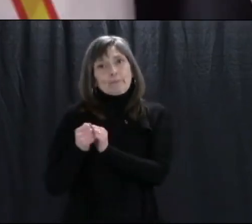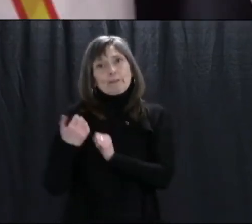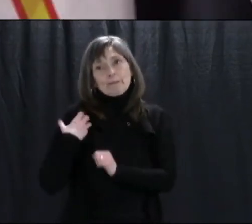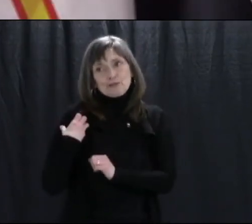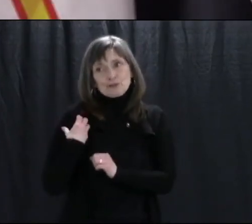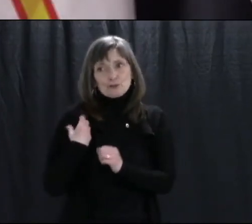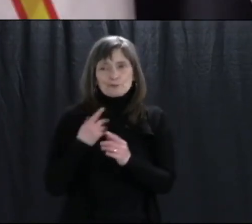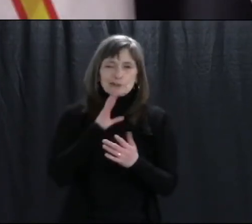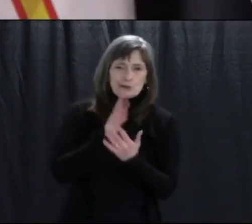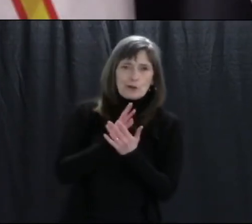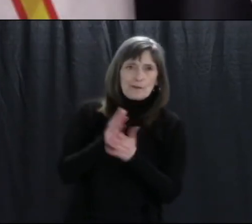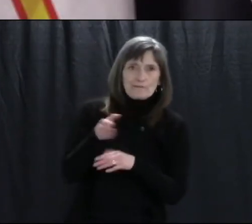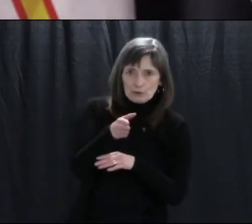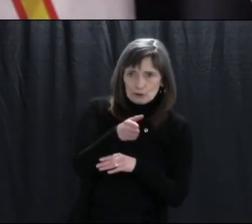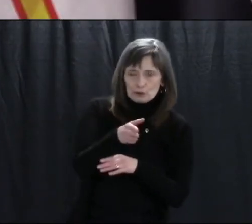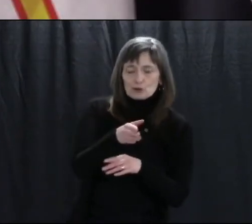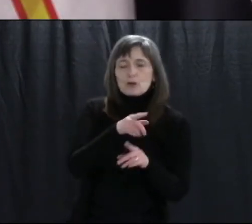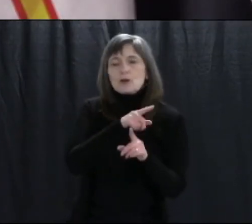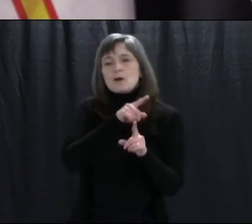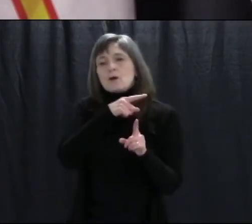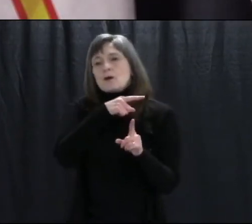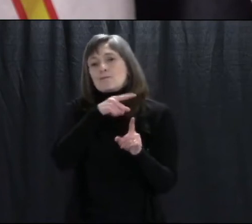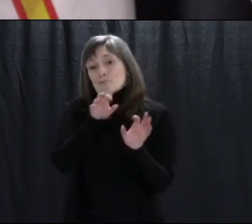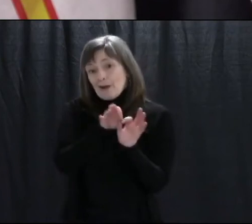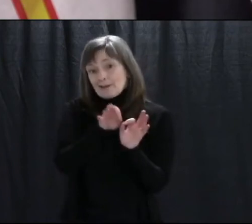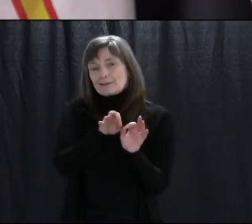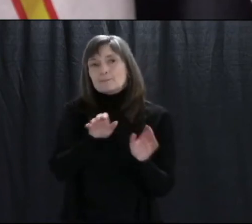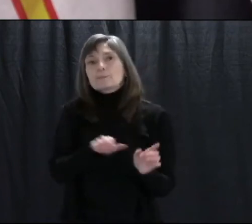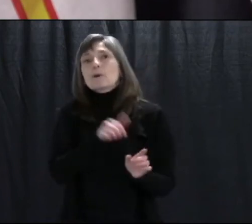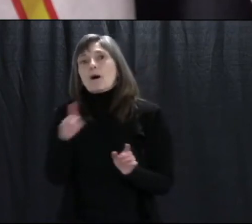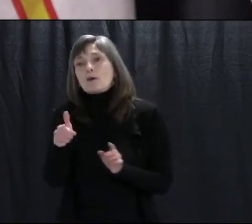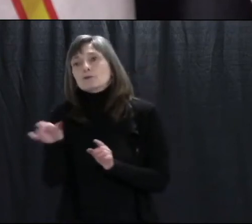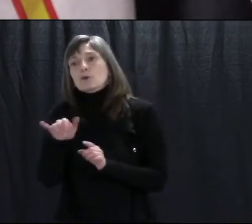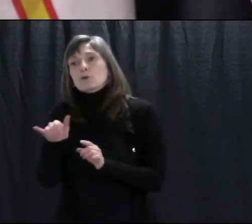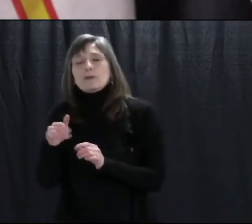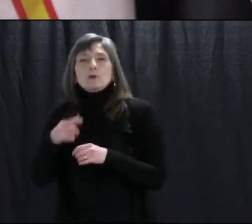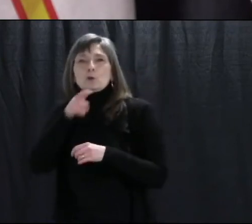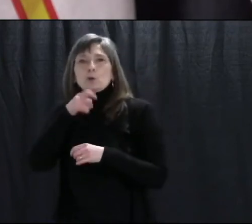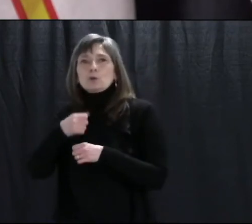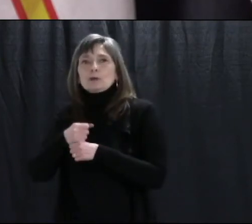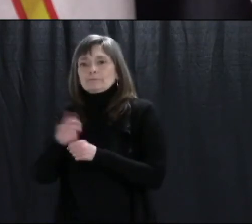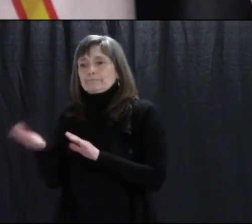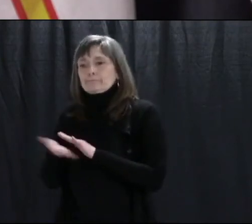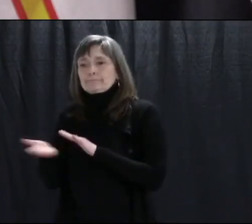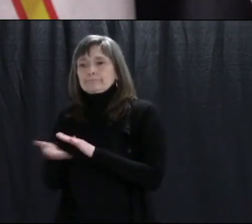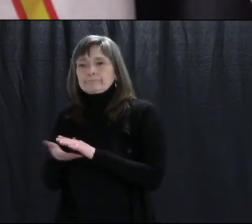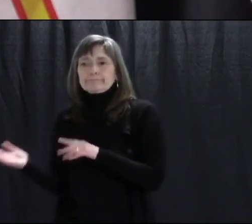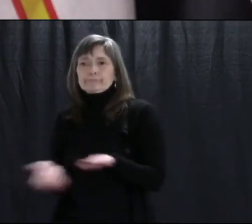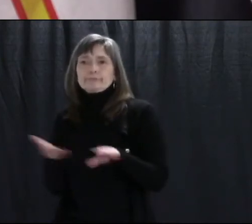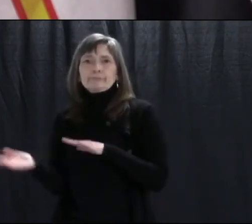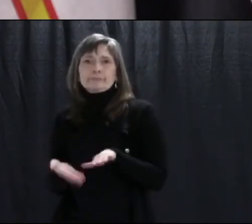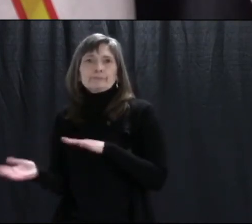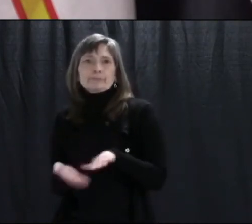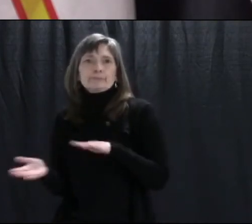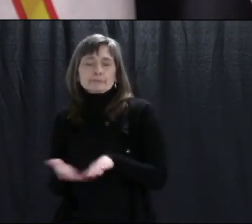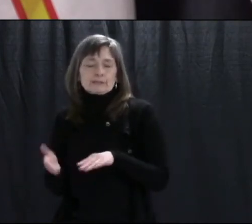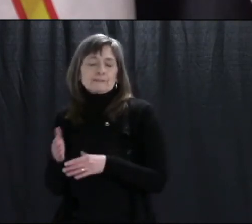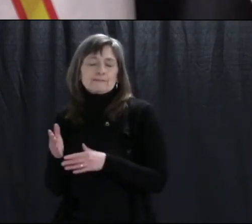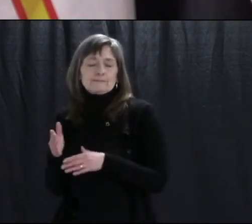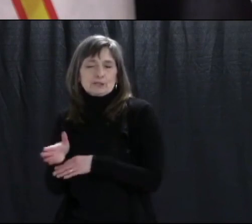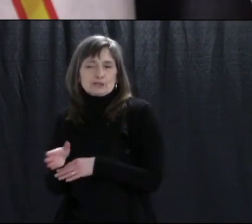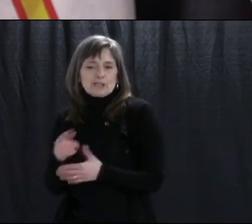fish harvesters and pricing, but also on fish processors as we're coming up with that. This is the time of the year.